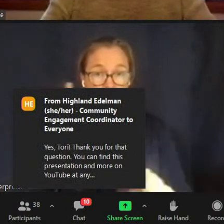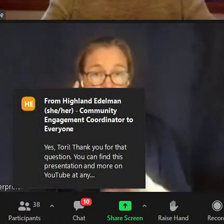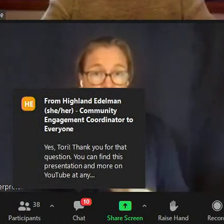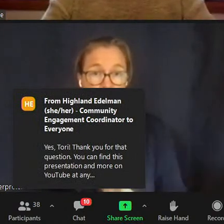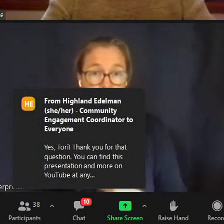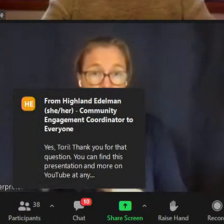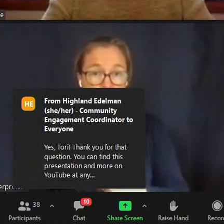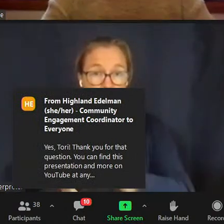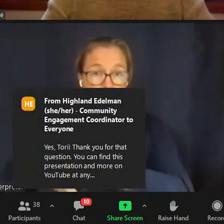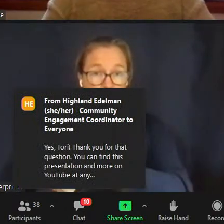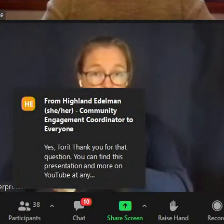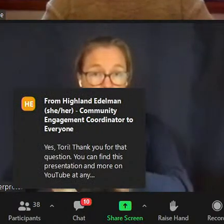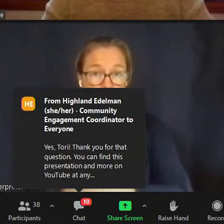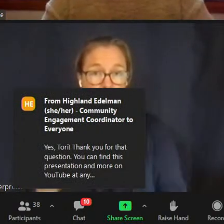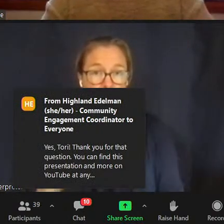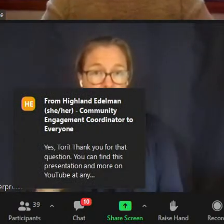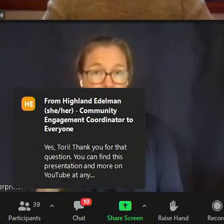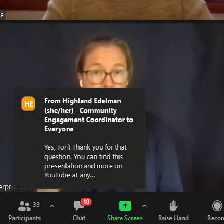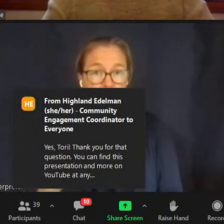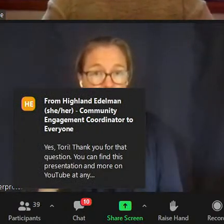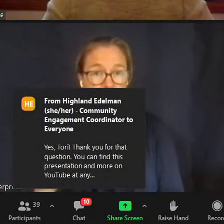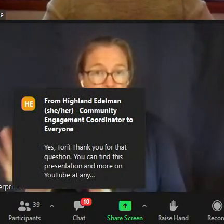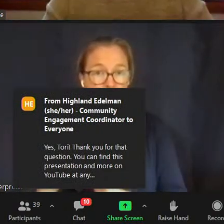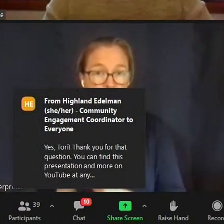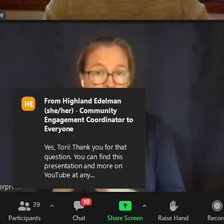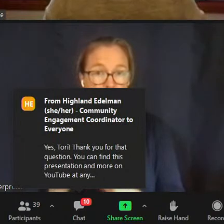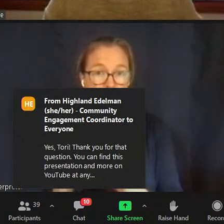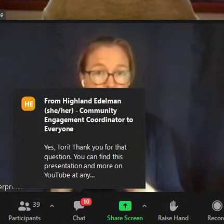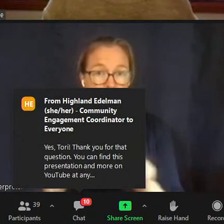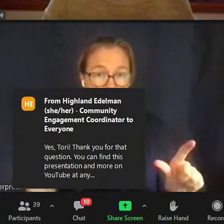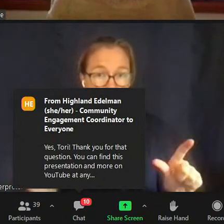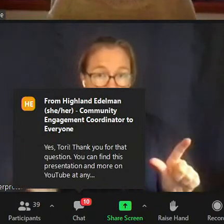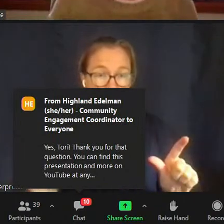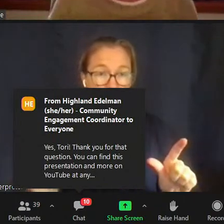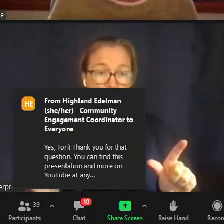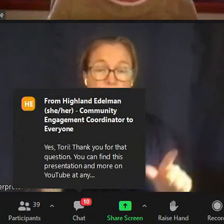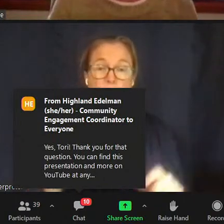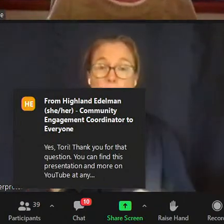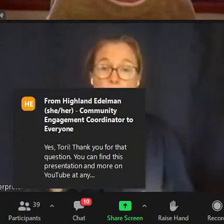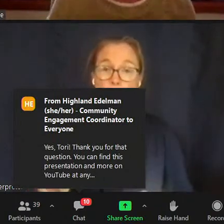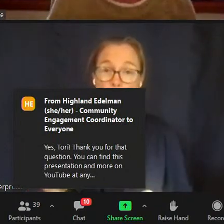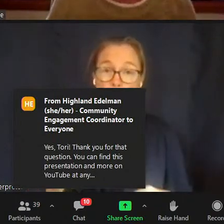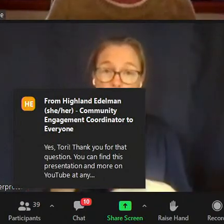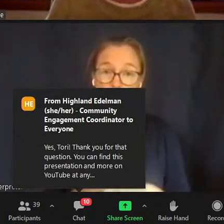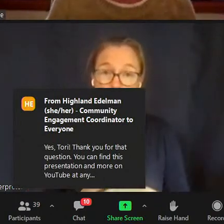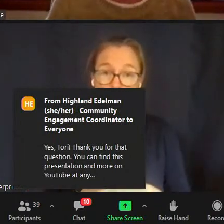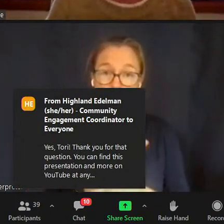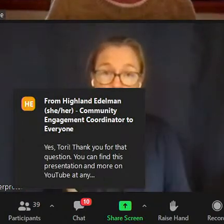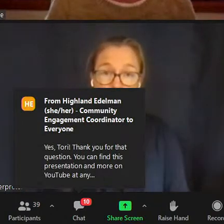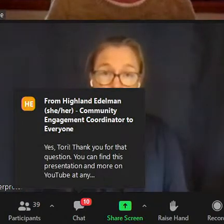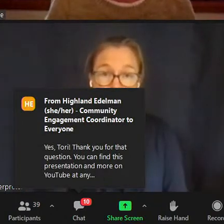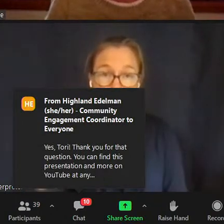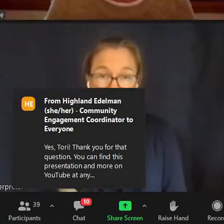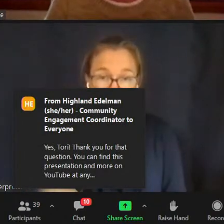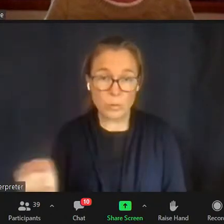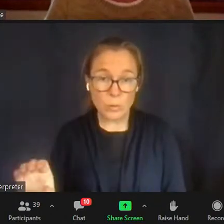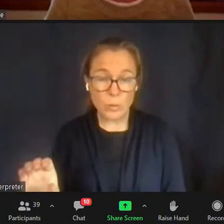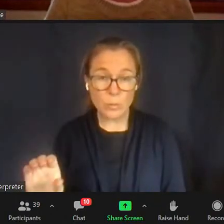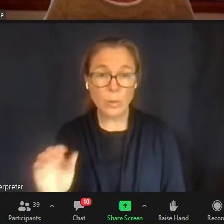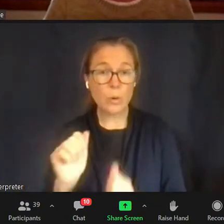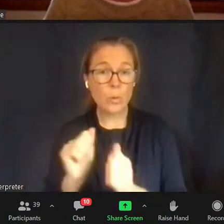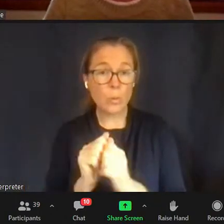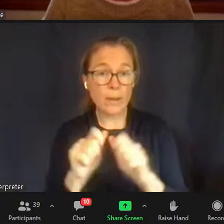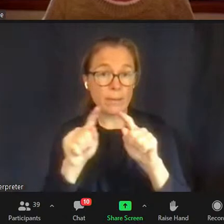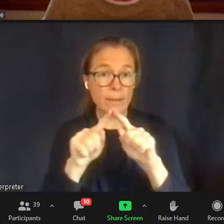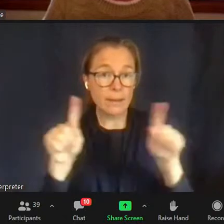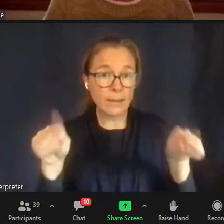a Zoom app through a mobile device such as smartphone or tablet, press the 3 dots with the legend More